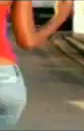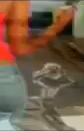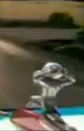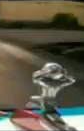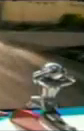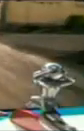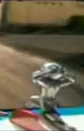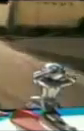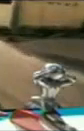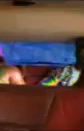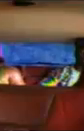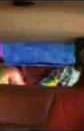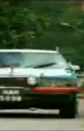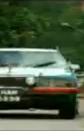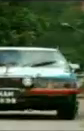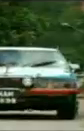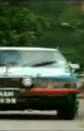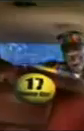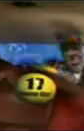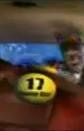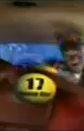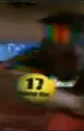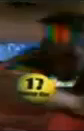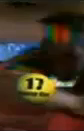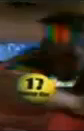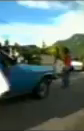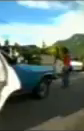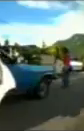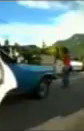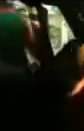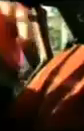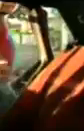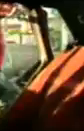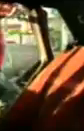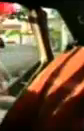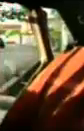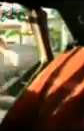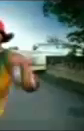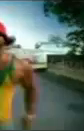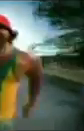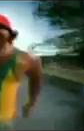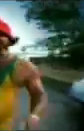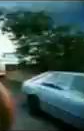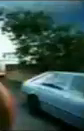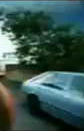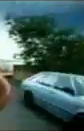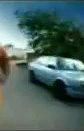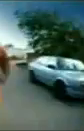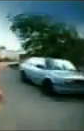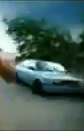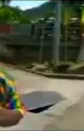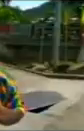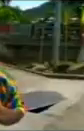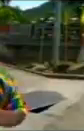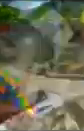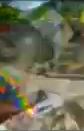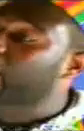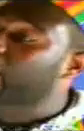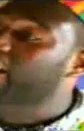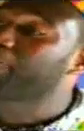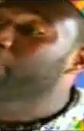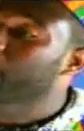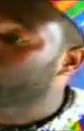have very hard words to stop from hitting a young woman. You know the big belly man just jumped out the taxi and run away. I told the driver, next corner